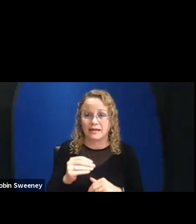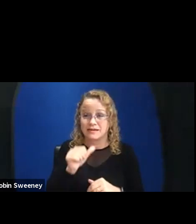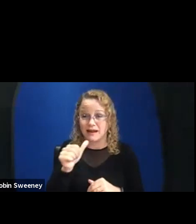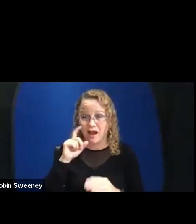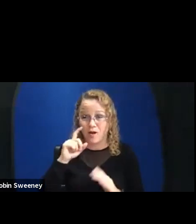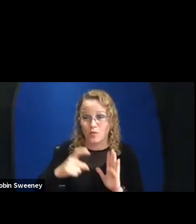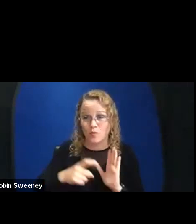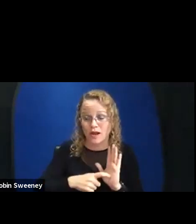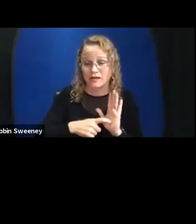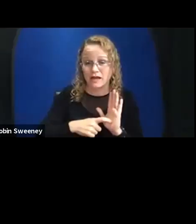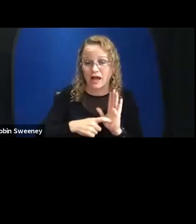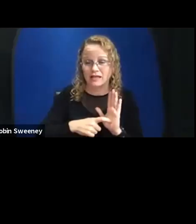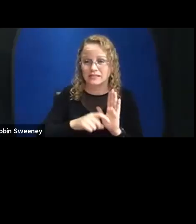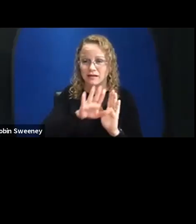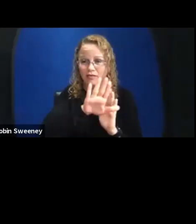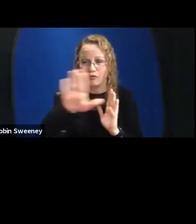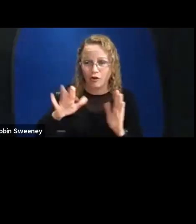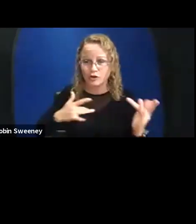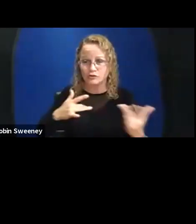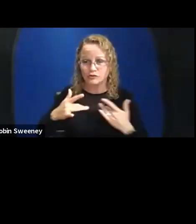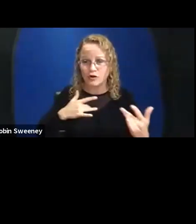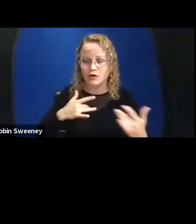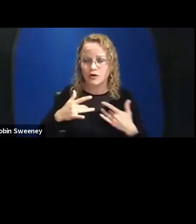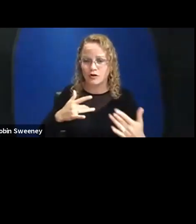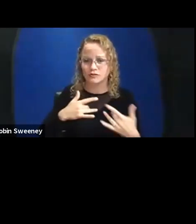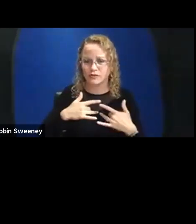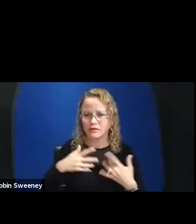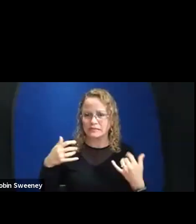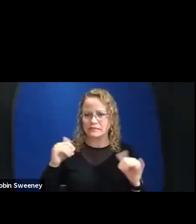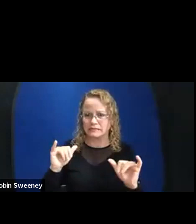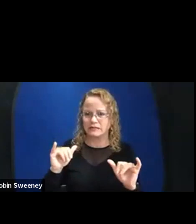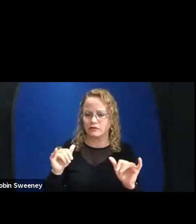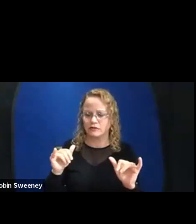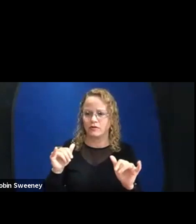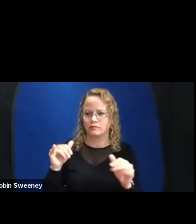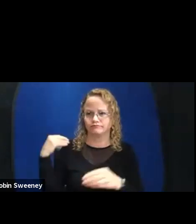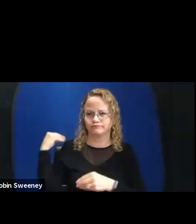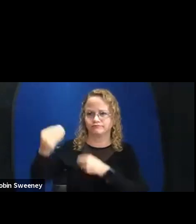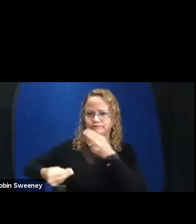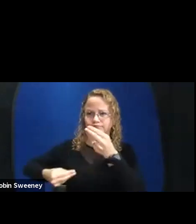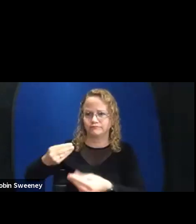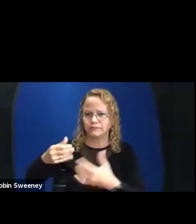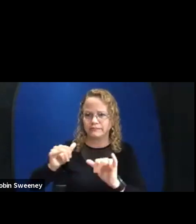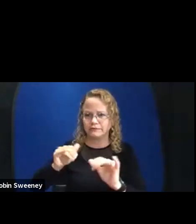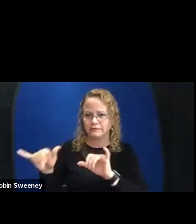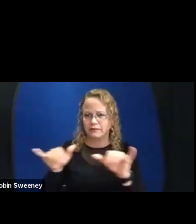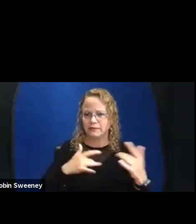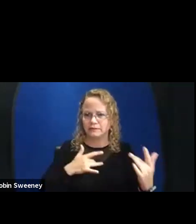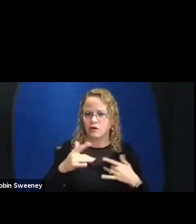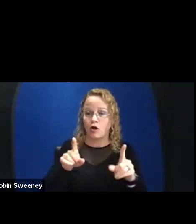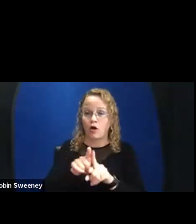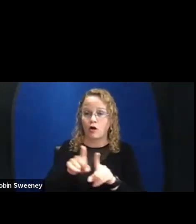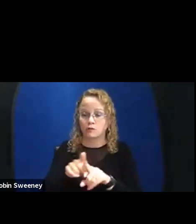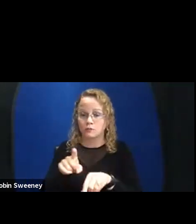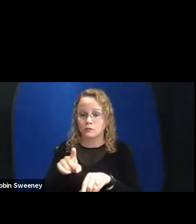recognizing the concern that still exists generations later. But also at the same time, realizing